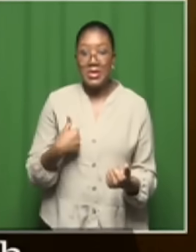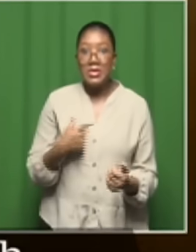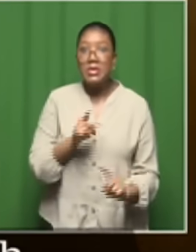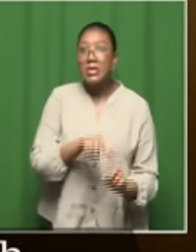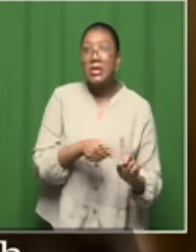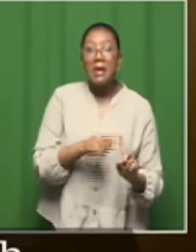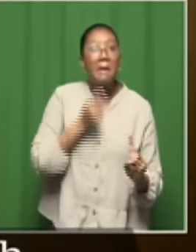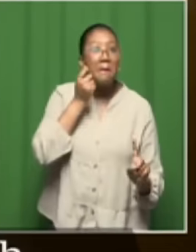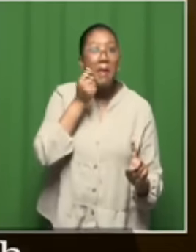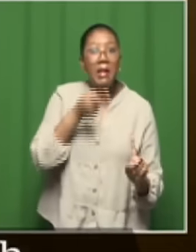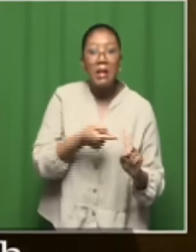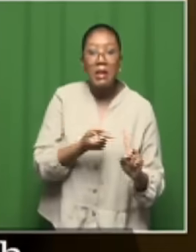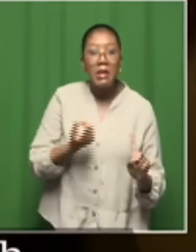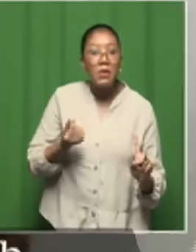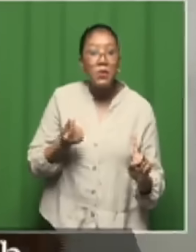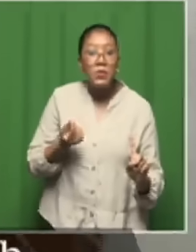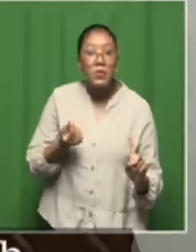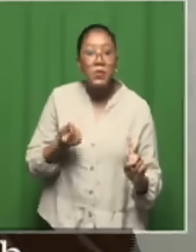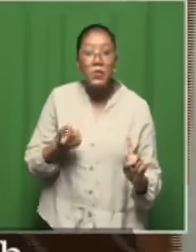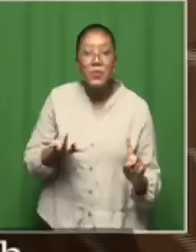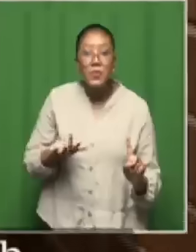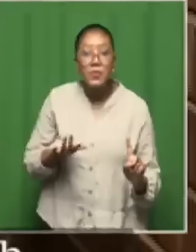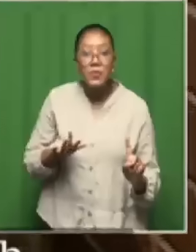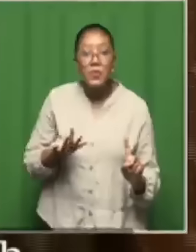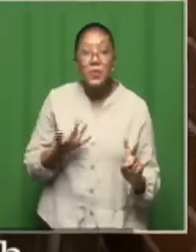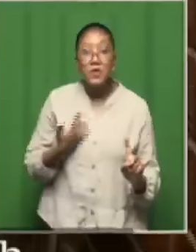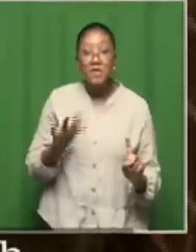that has been handed over? Well, since we